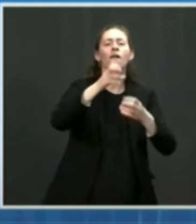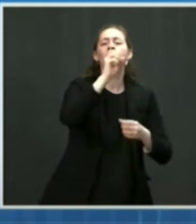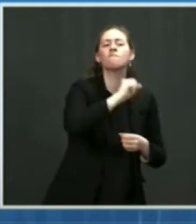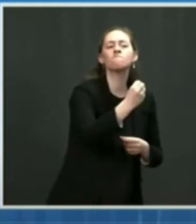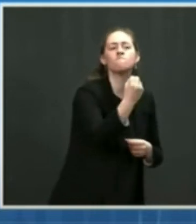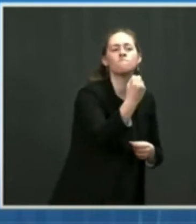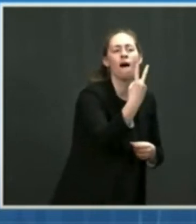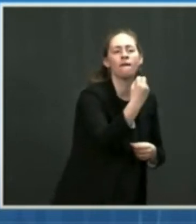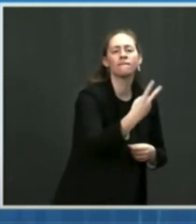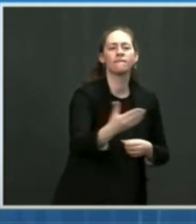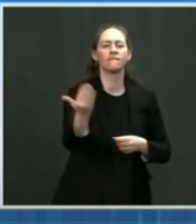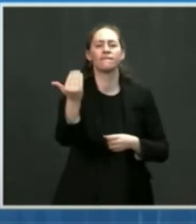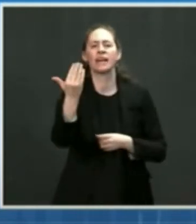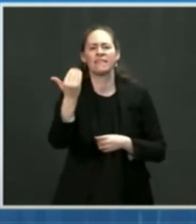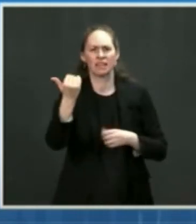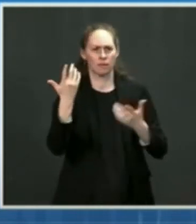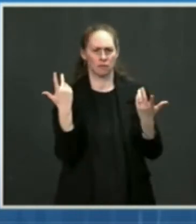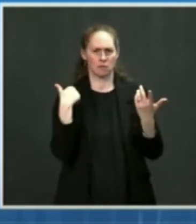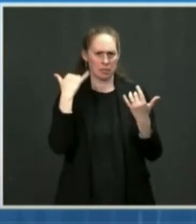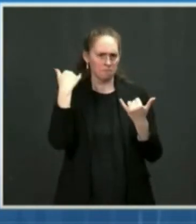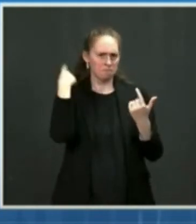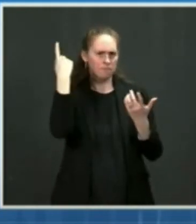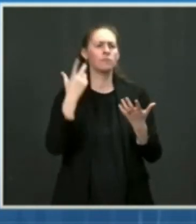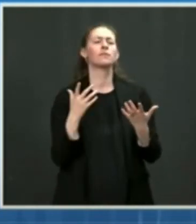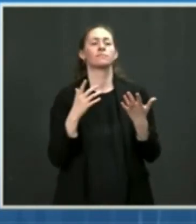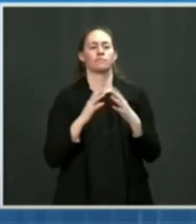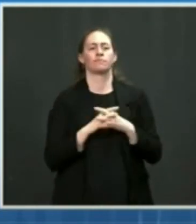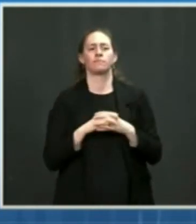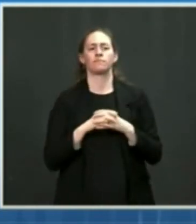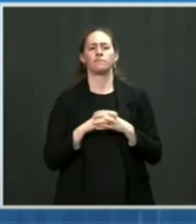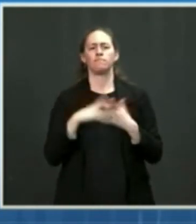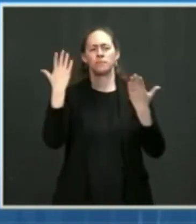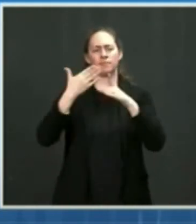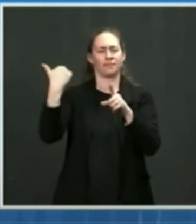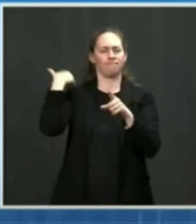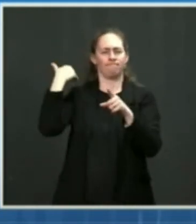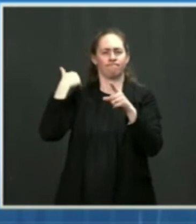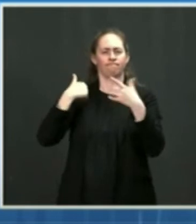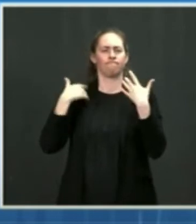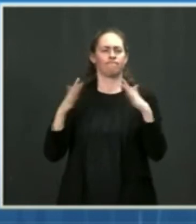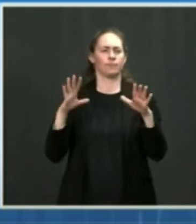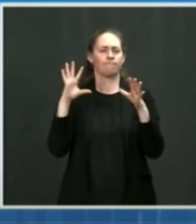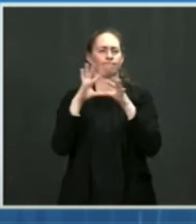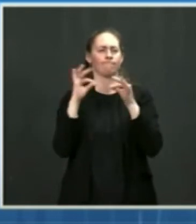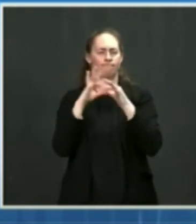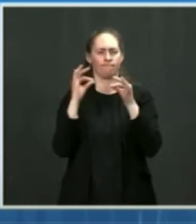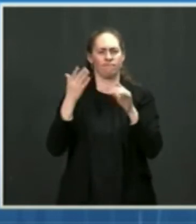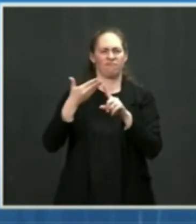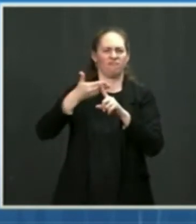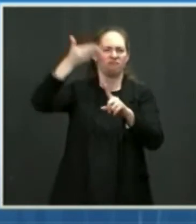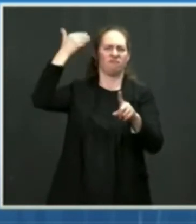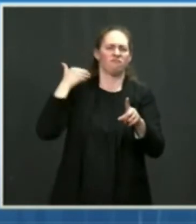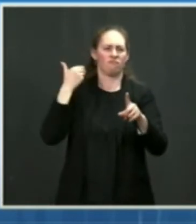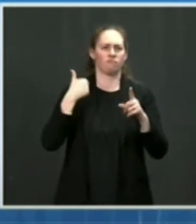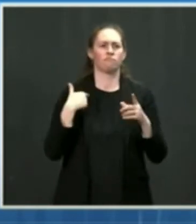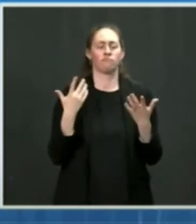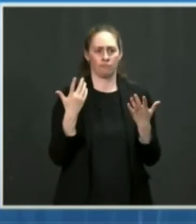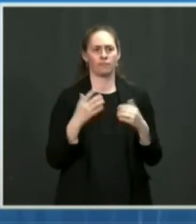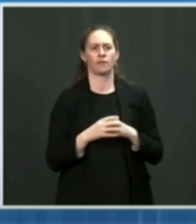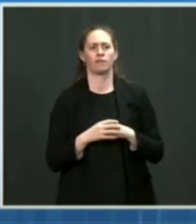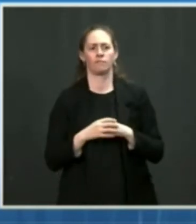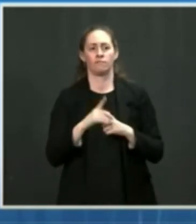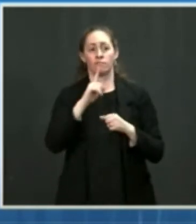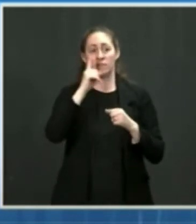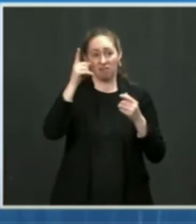you might recall from a prior presentation that we made here on a press conference, they really had literally 100% efficacy